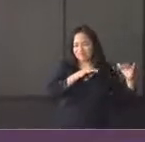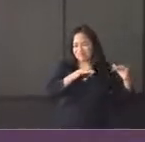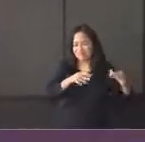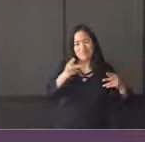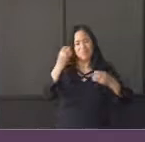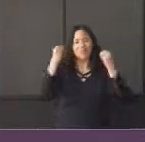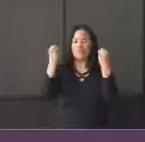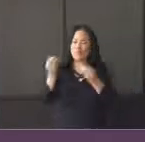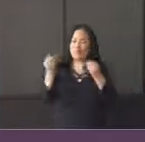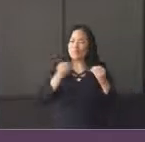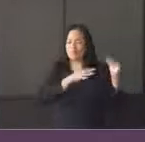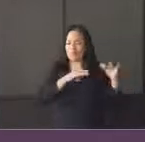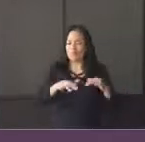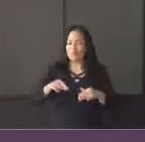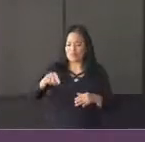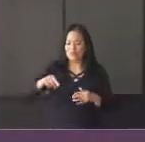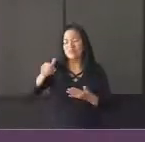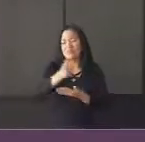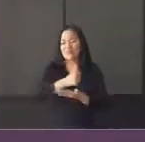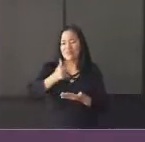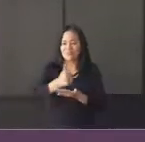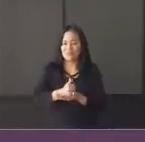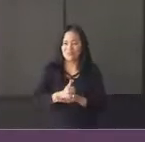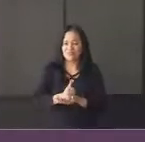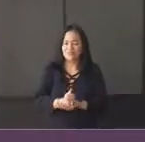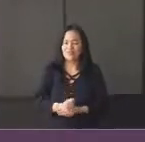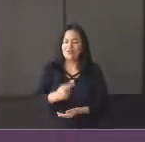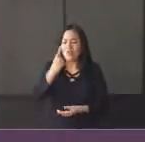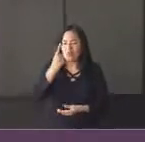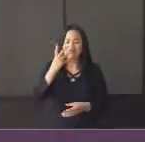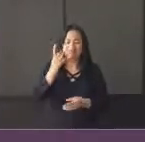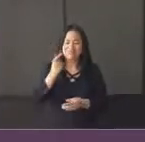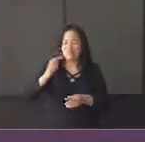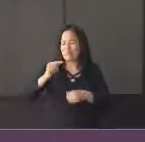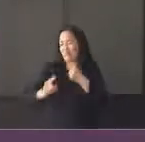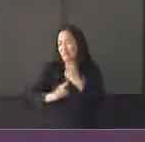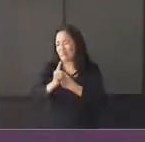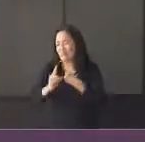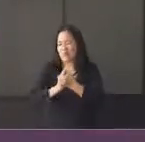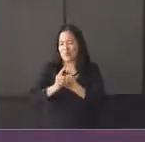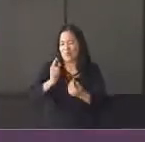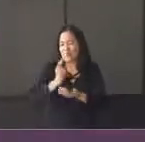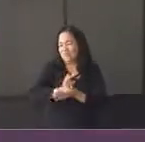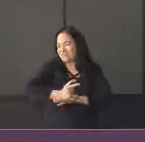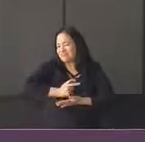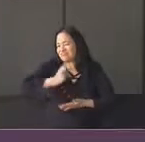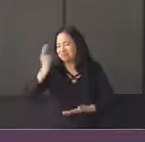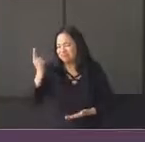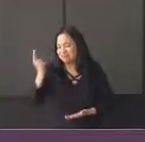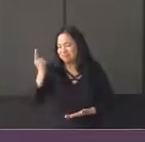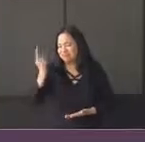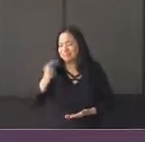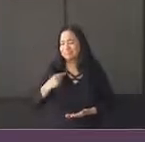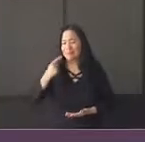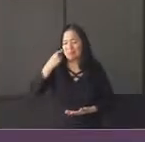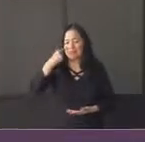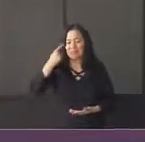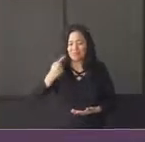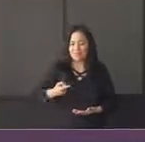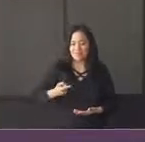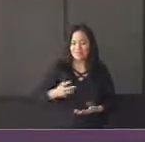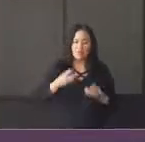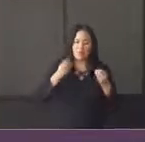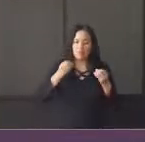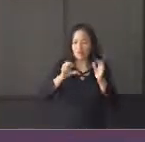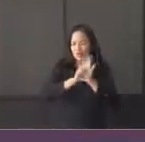they are concentrated in cities. So in COPRED, we've insisted that one of the greatest challenges is to transfer this national